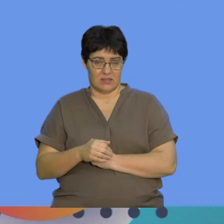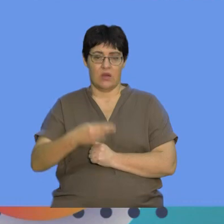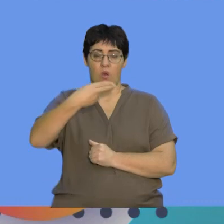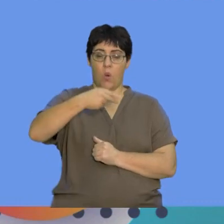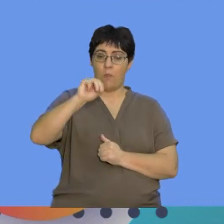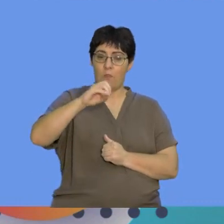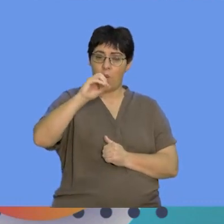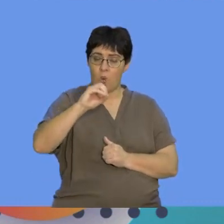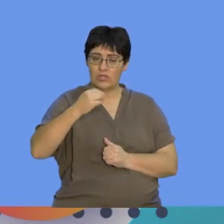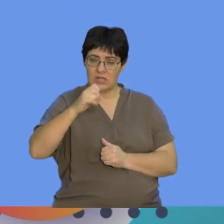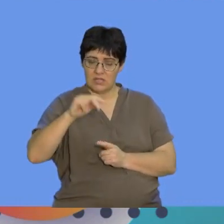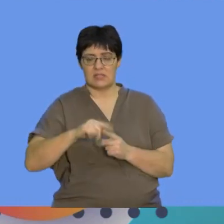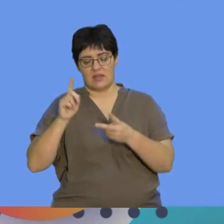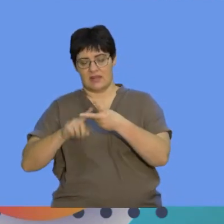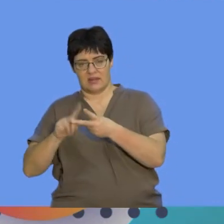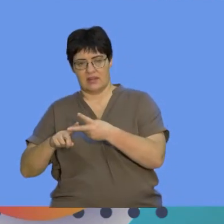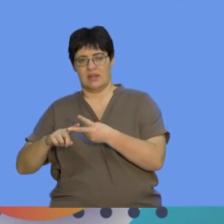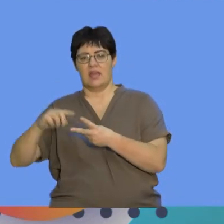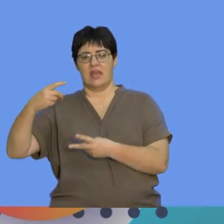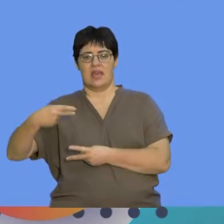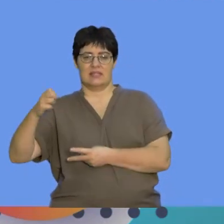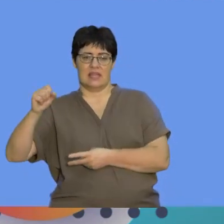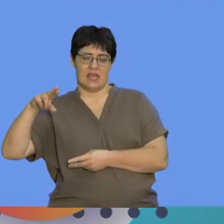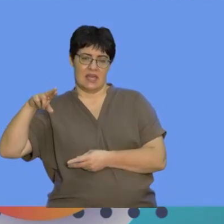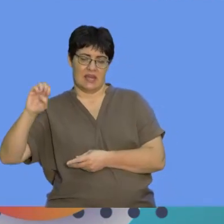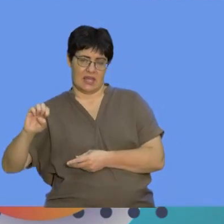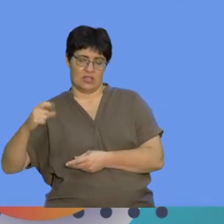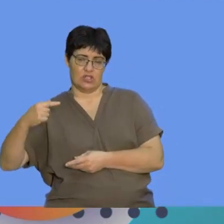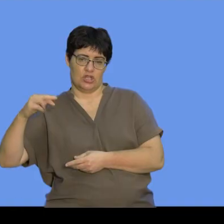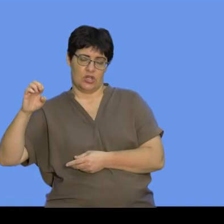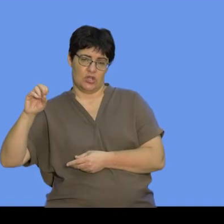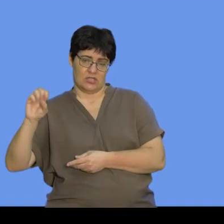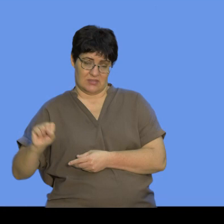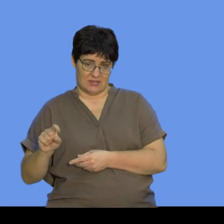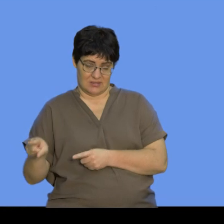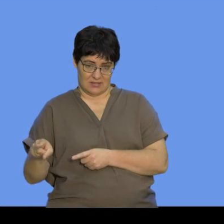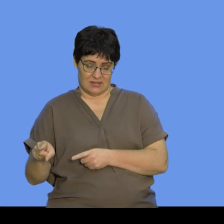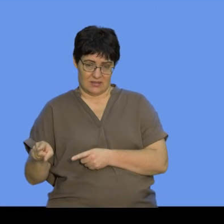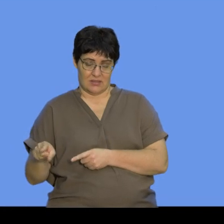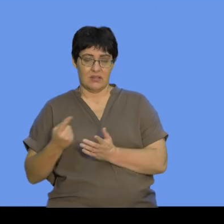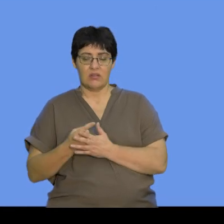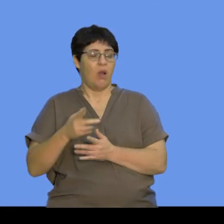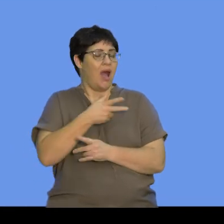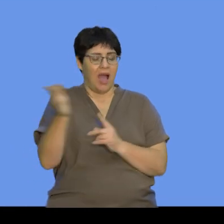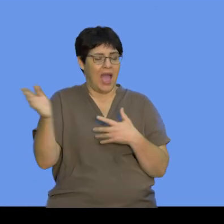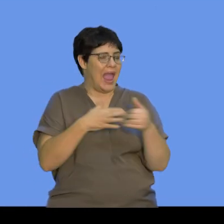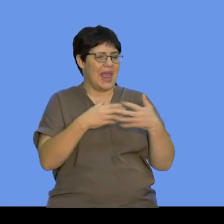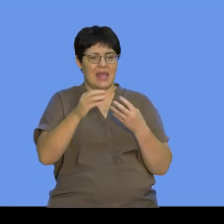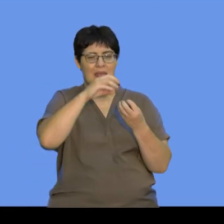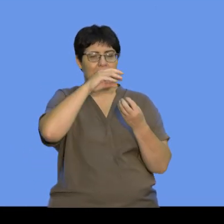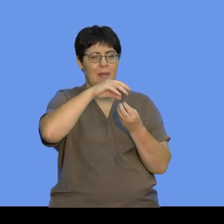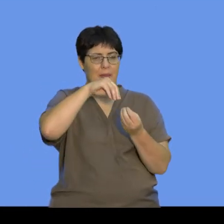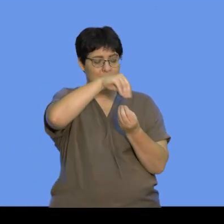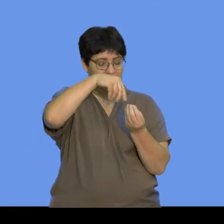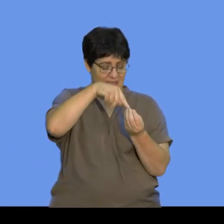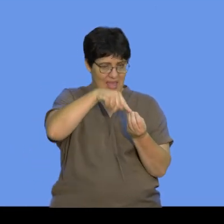as heterogeneous. So in short, what are the things that we have to take home is that all forms of matter have got mass and volume. Okay,